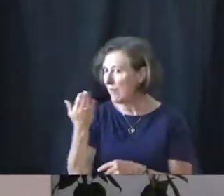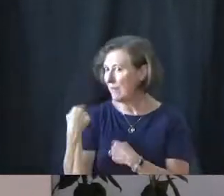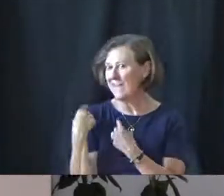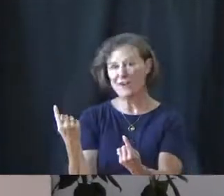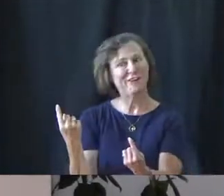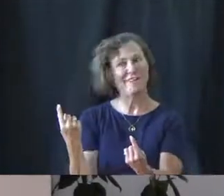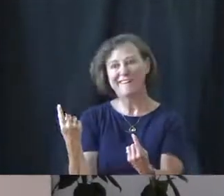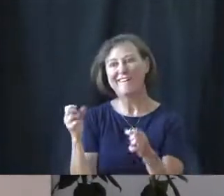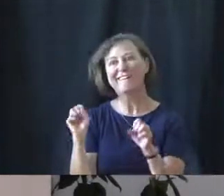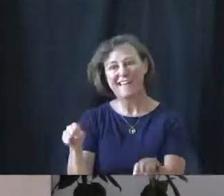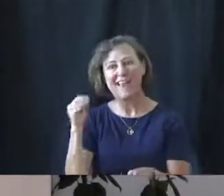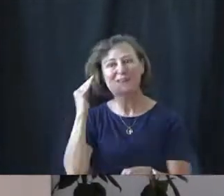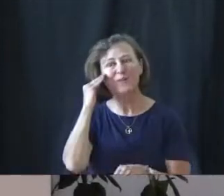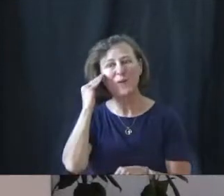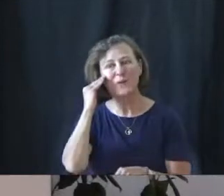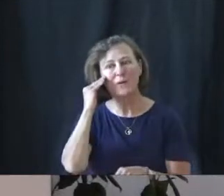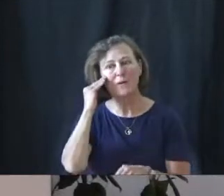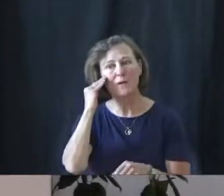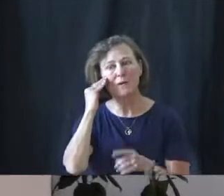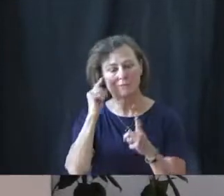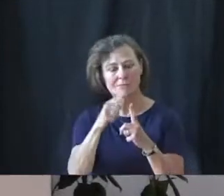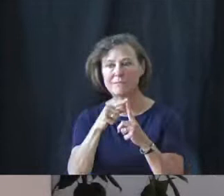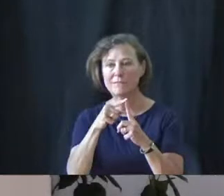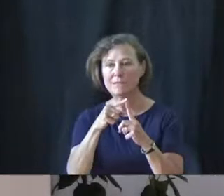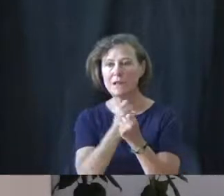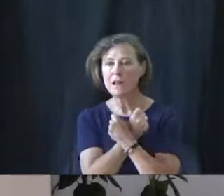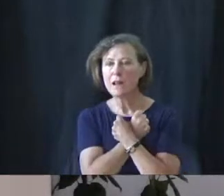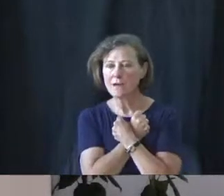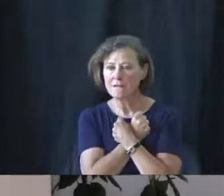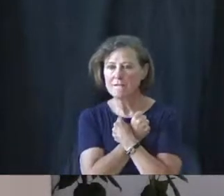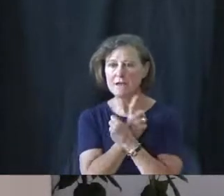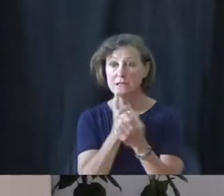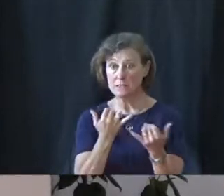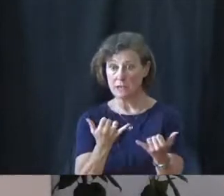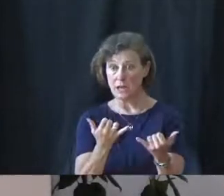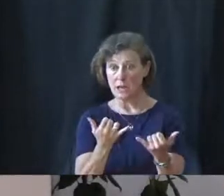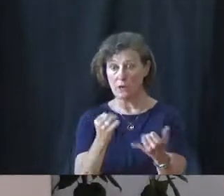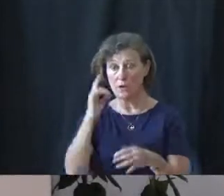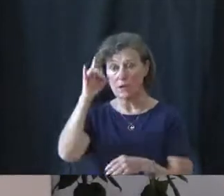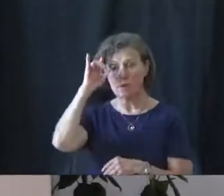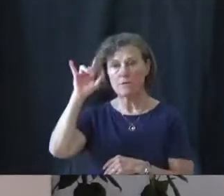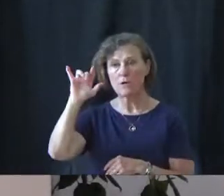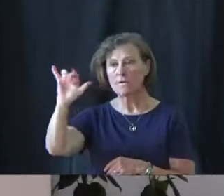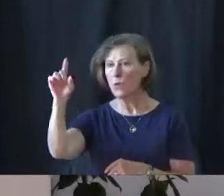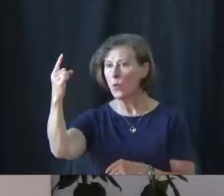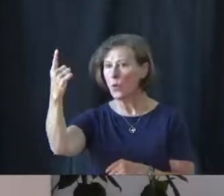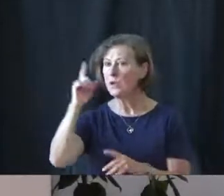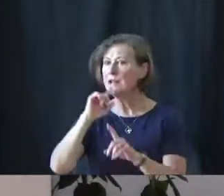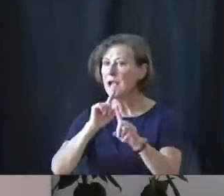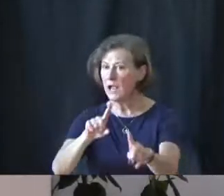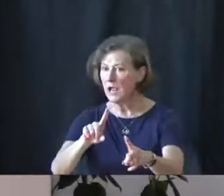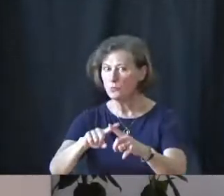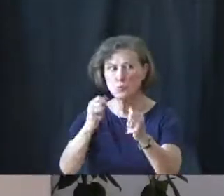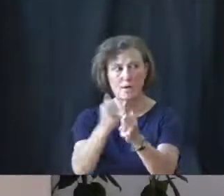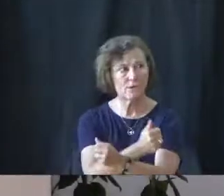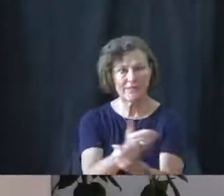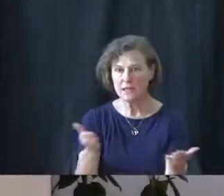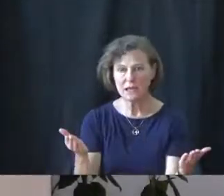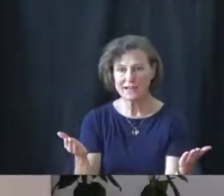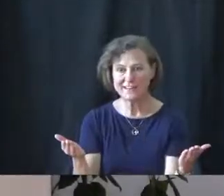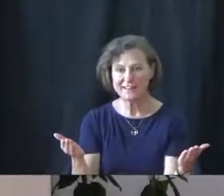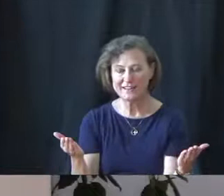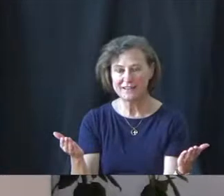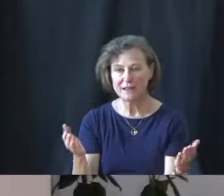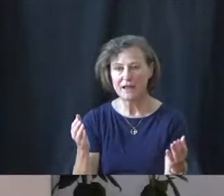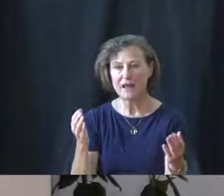know, that love is now and forever the only answer to everything